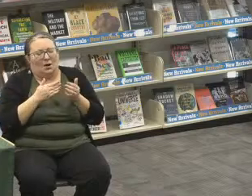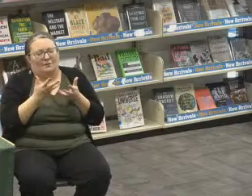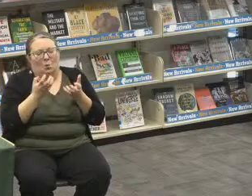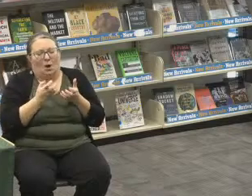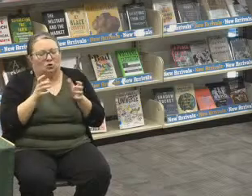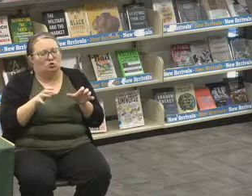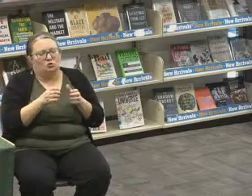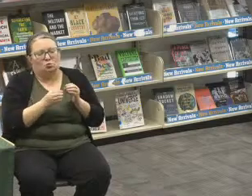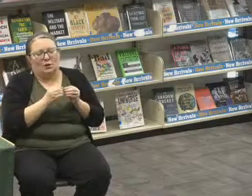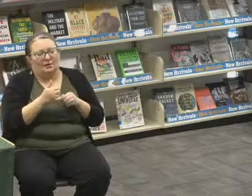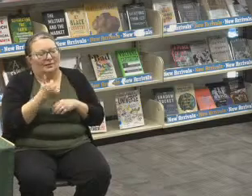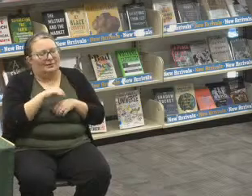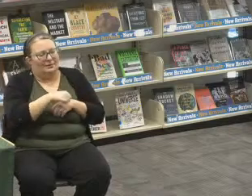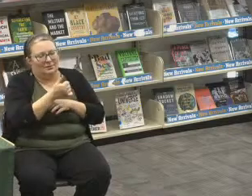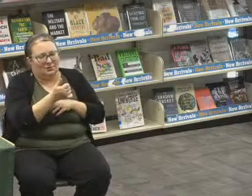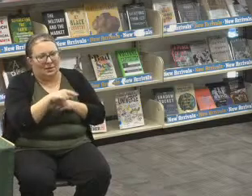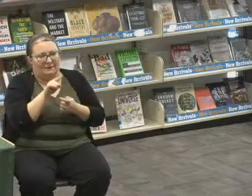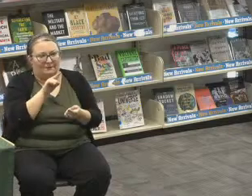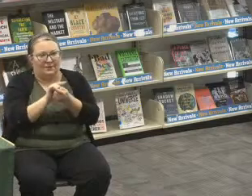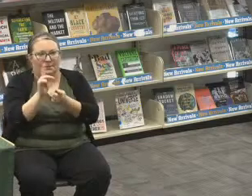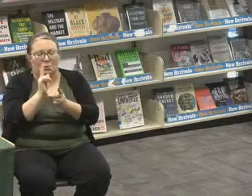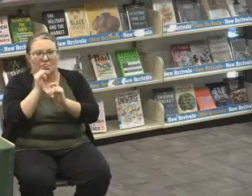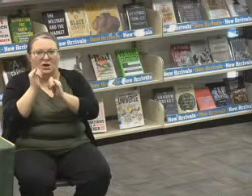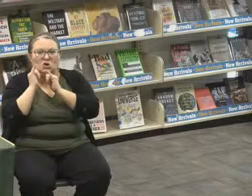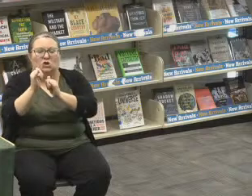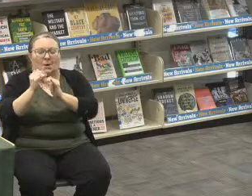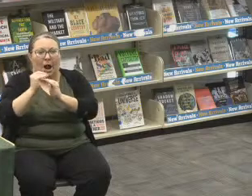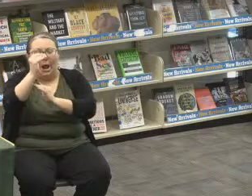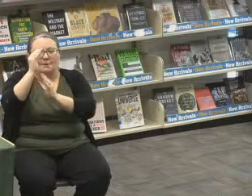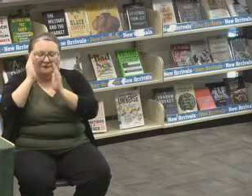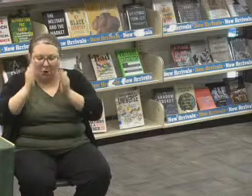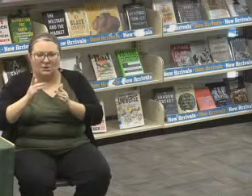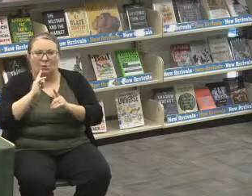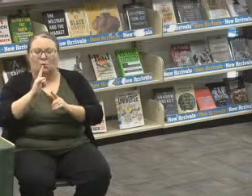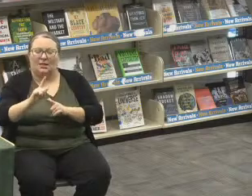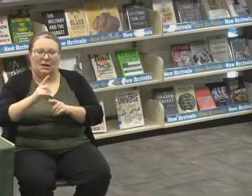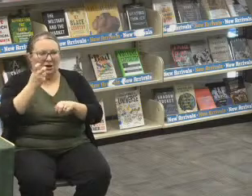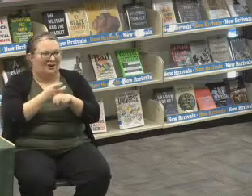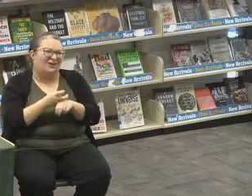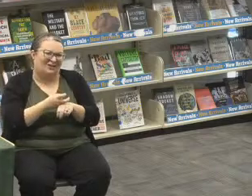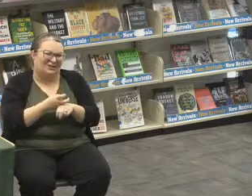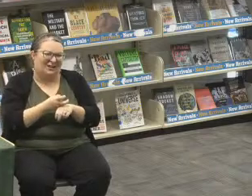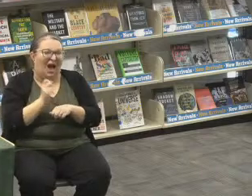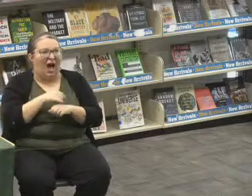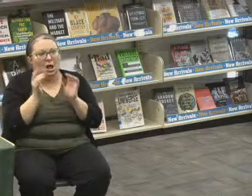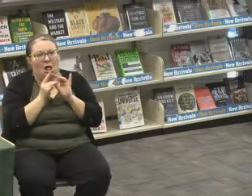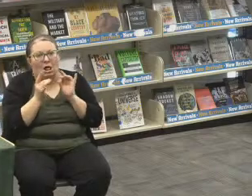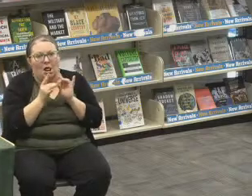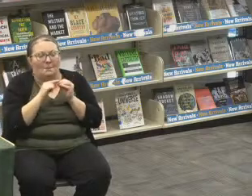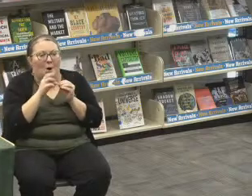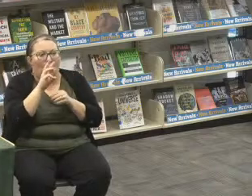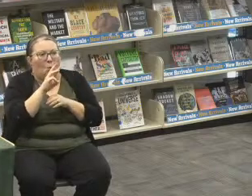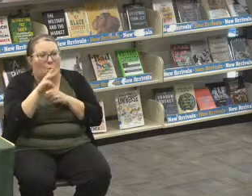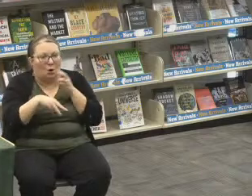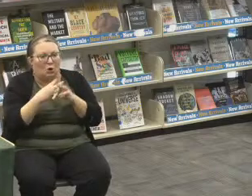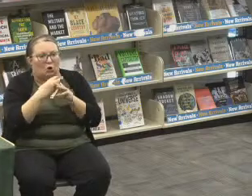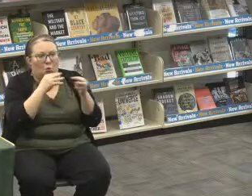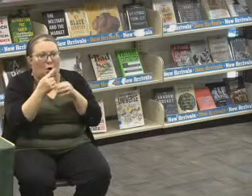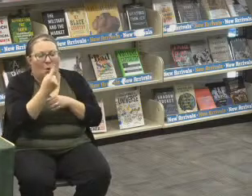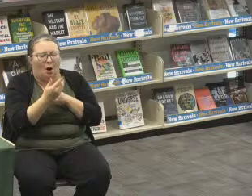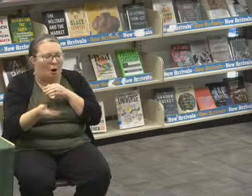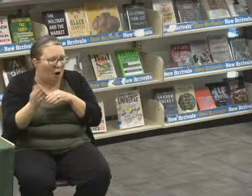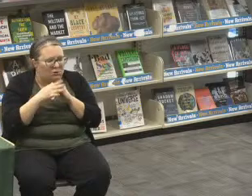else. And sometimes finding people that share the same hyperfocus can be really, really difficult. I could talk about World War I all day